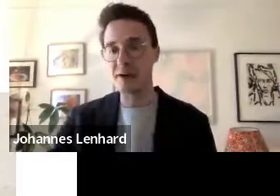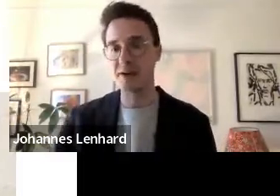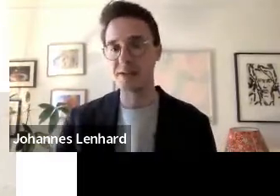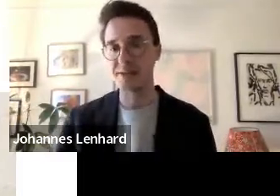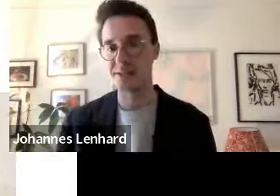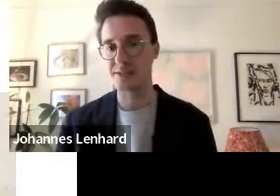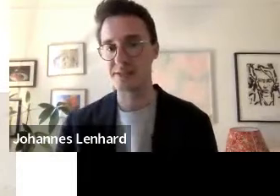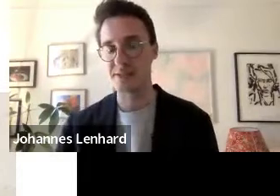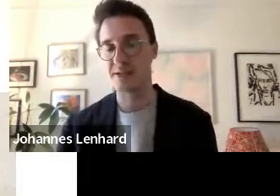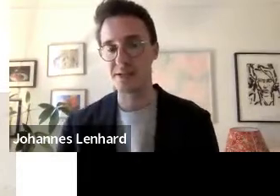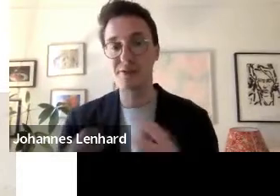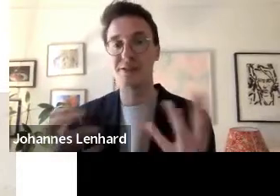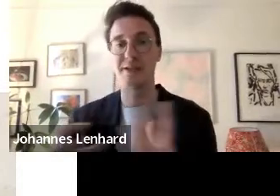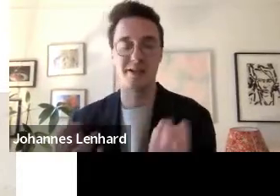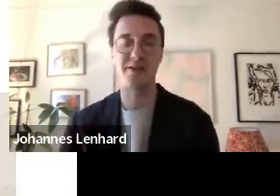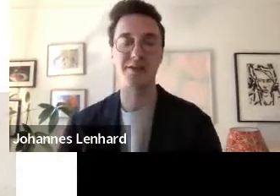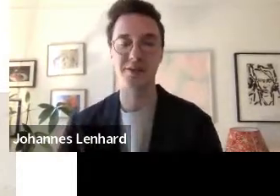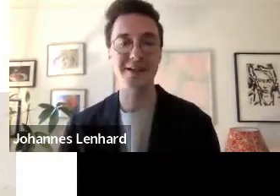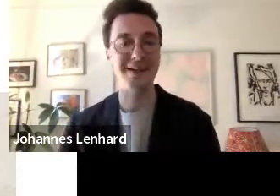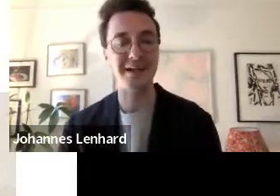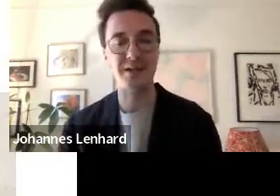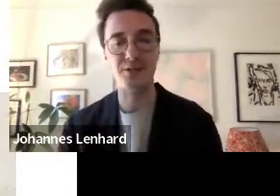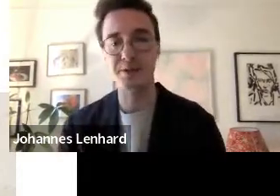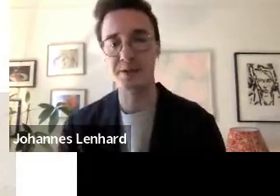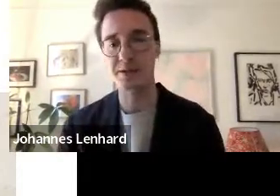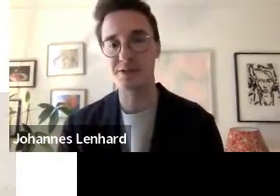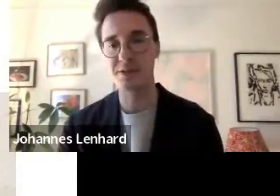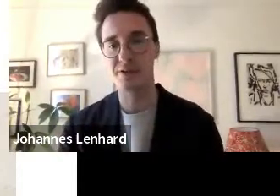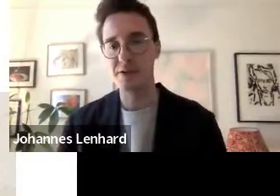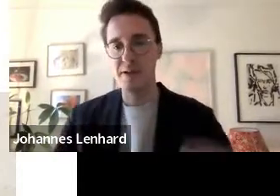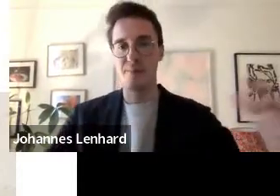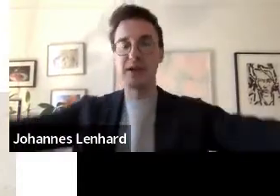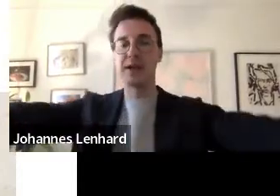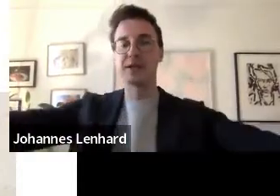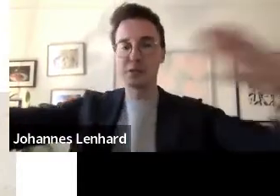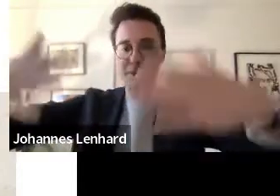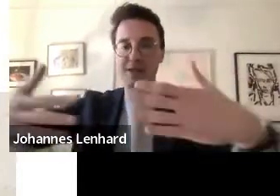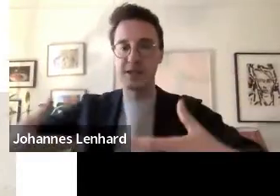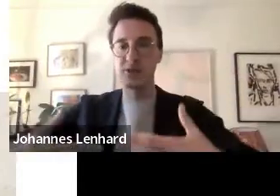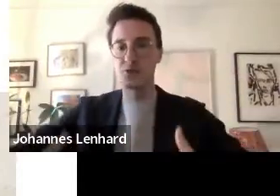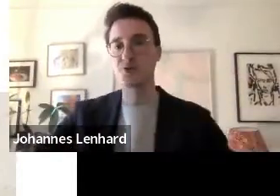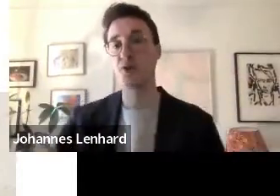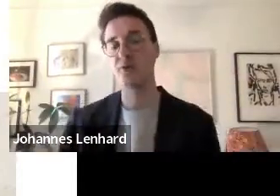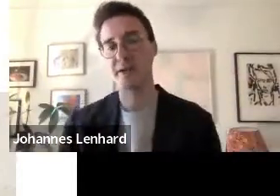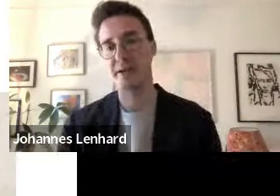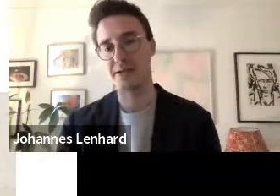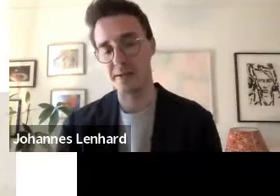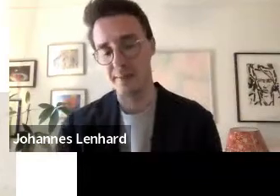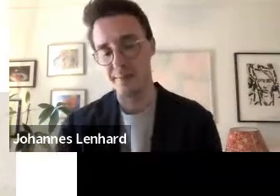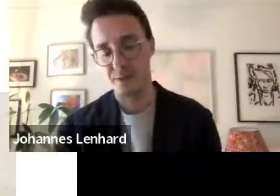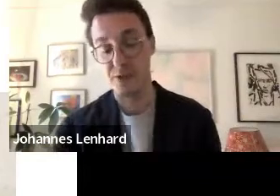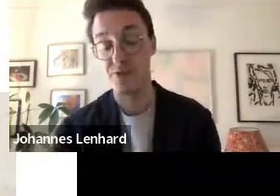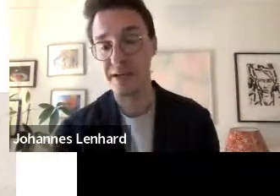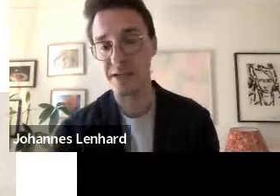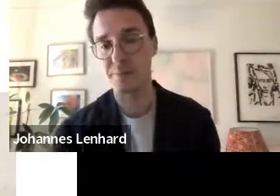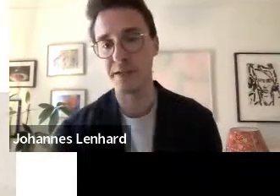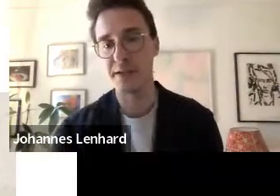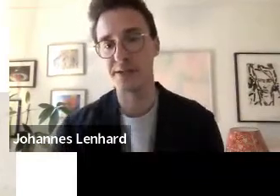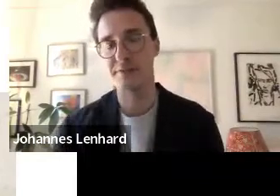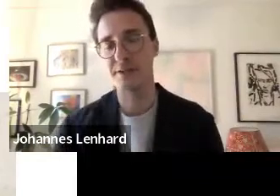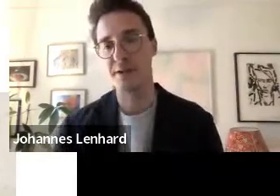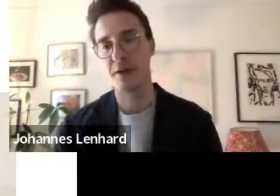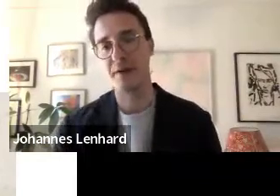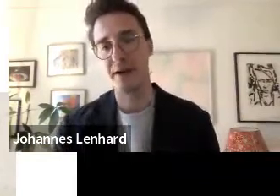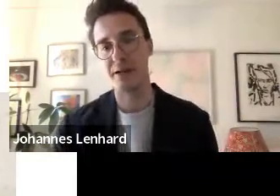and recognize this activity that I think is an innately human activity of bringing a space under control that actually, theoretically